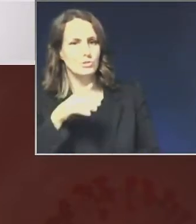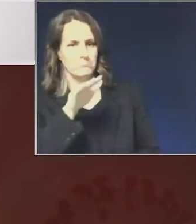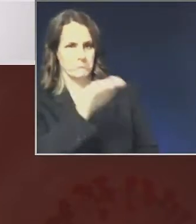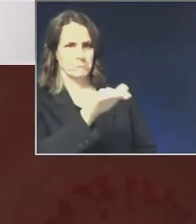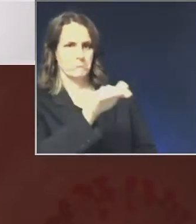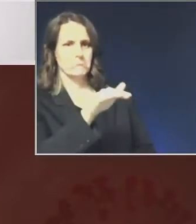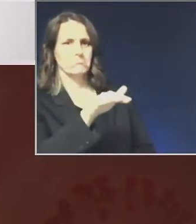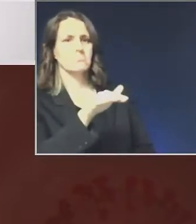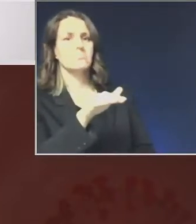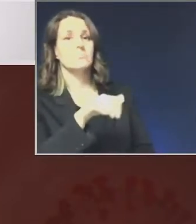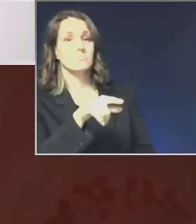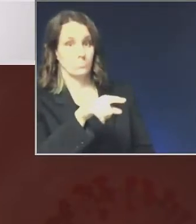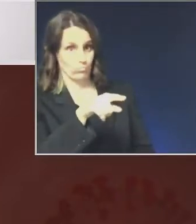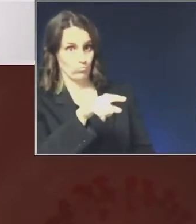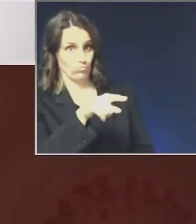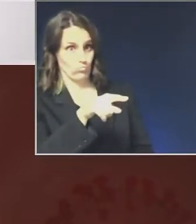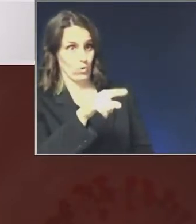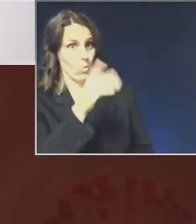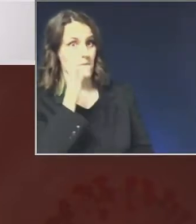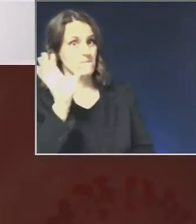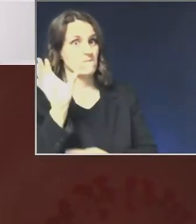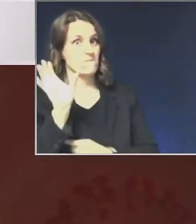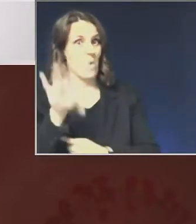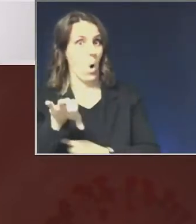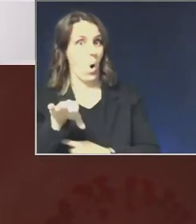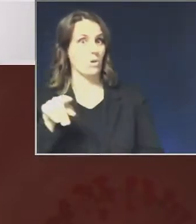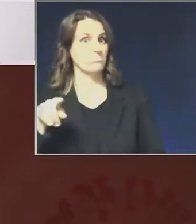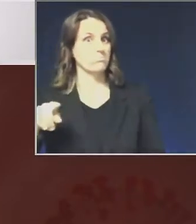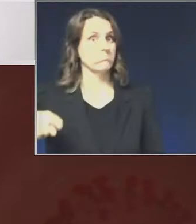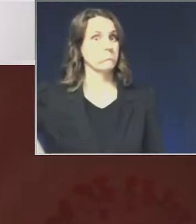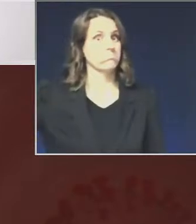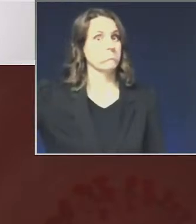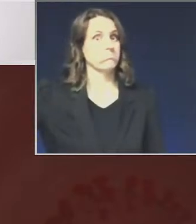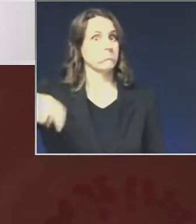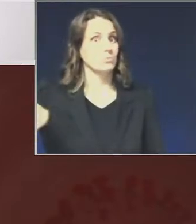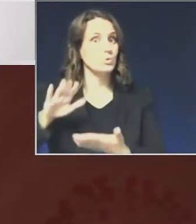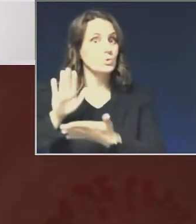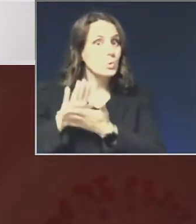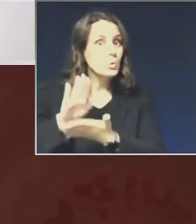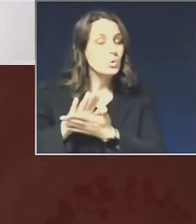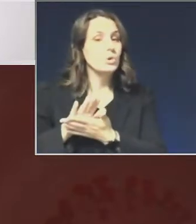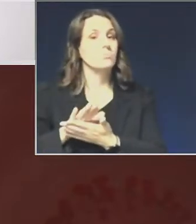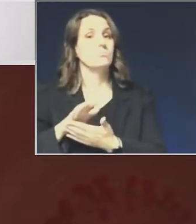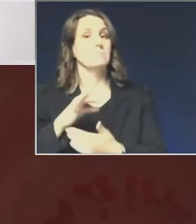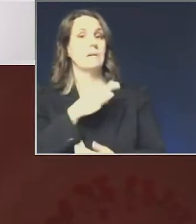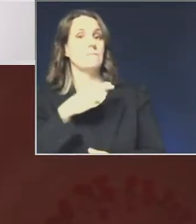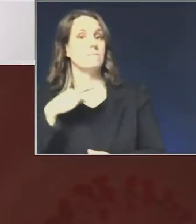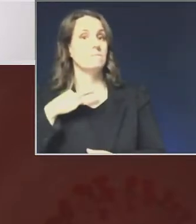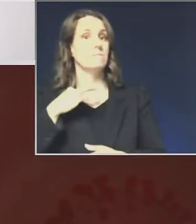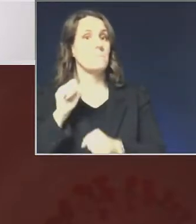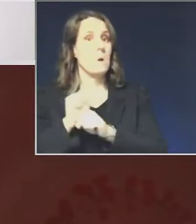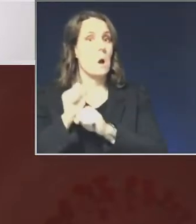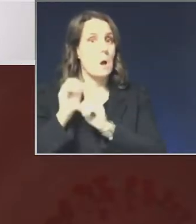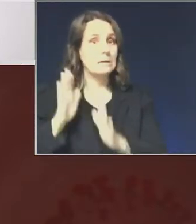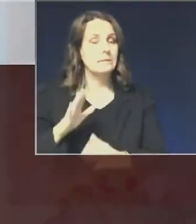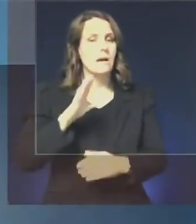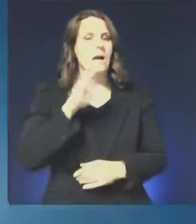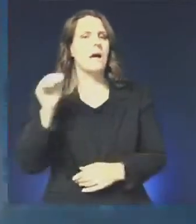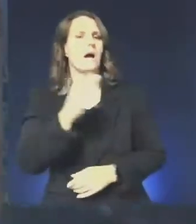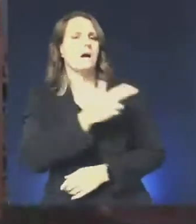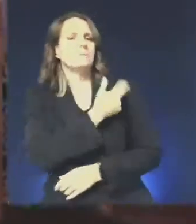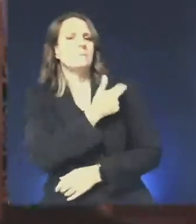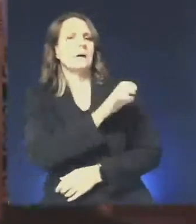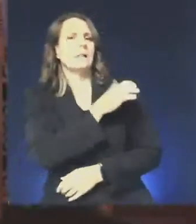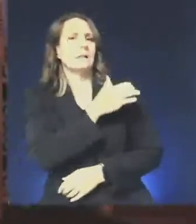get COVID-19 vaccine like California has? Thanks. We right at this point